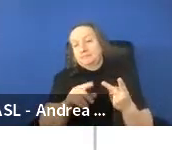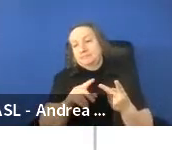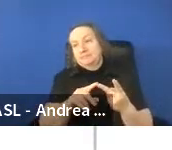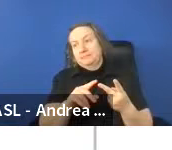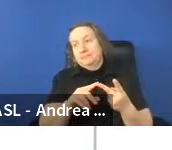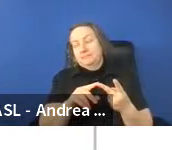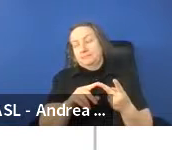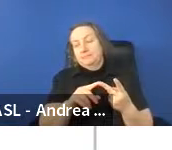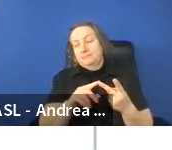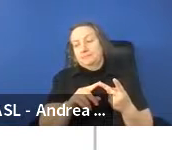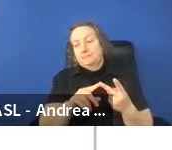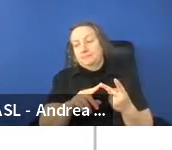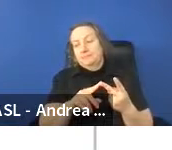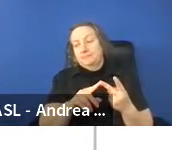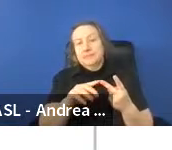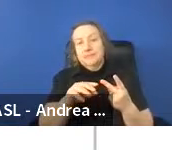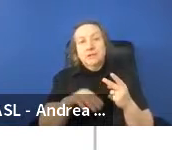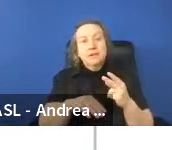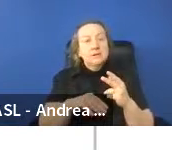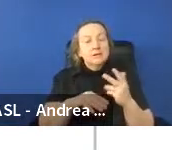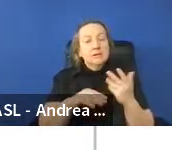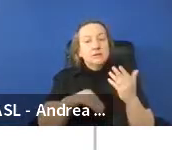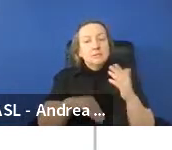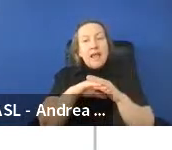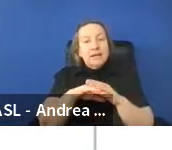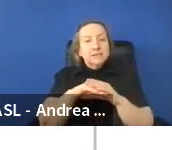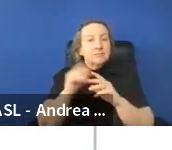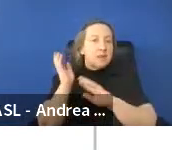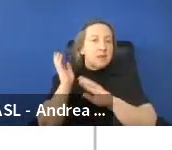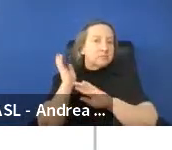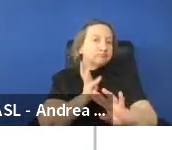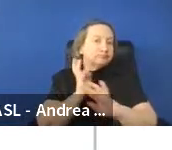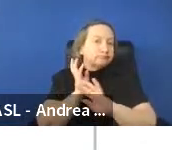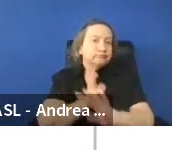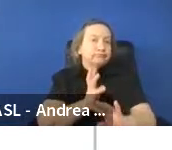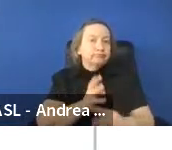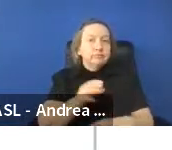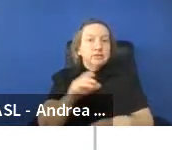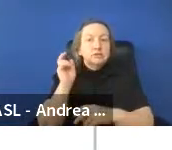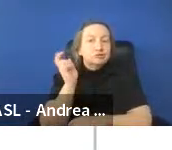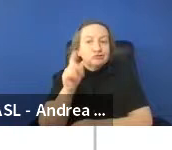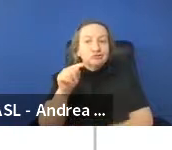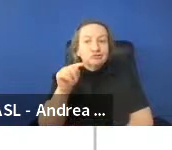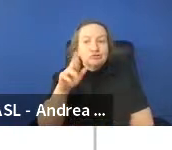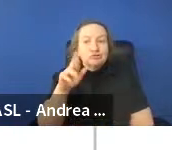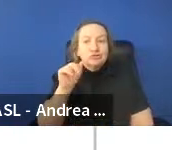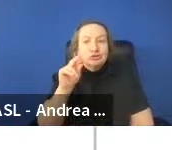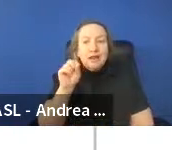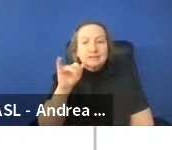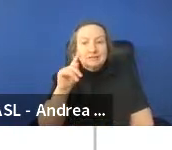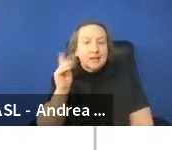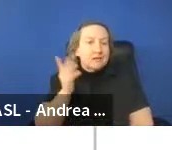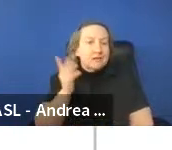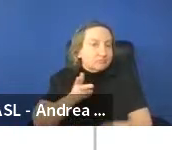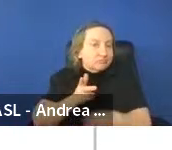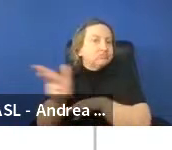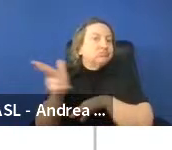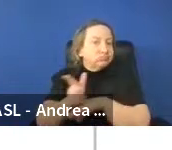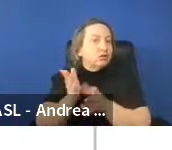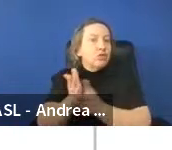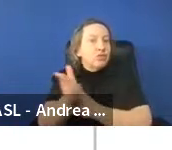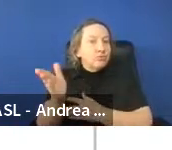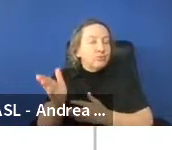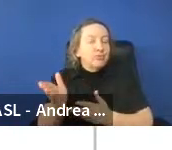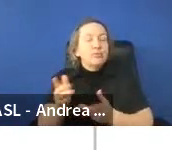the maximizing throughput on transit, all of those things. Tolling rates